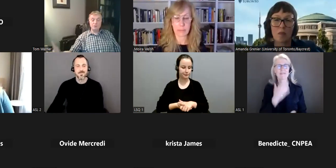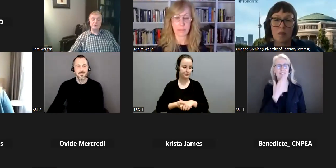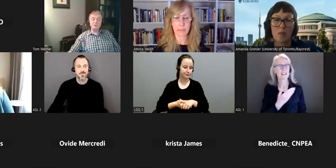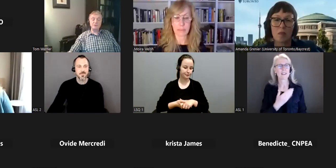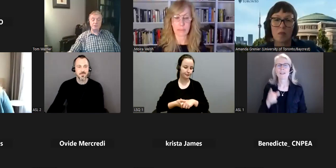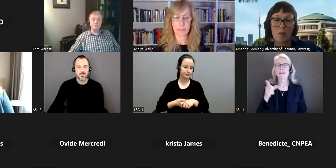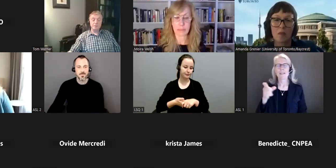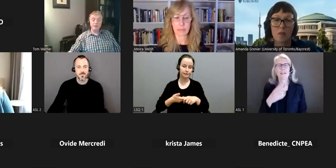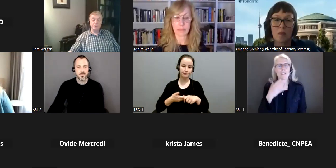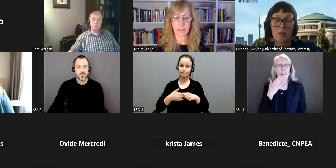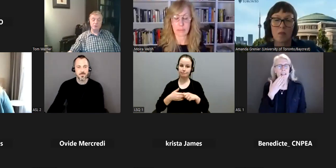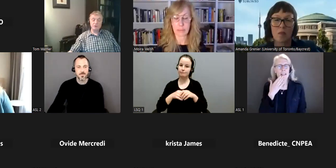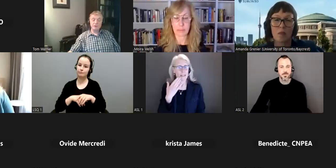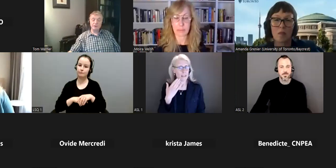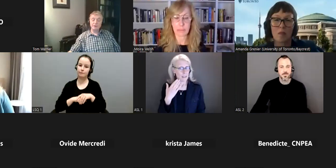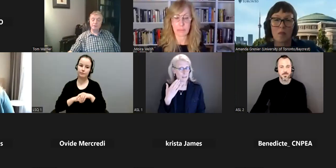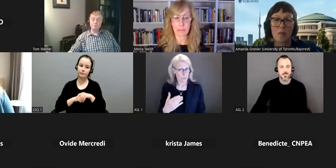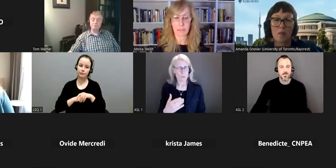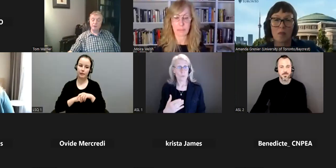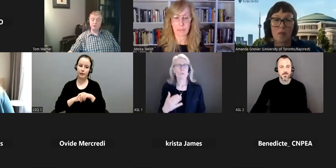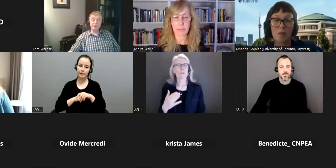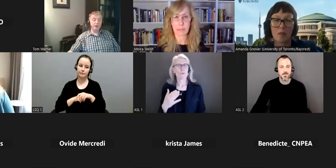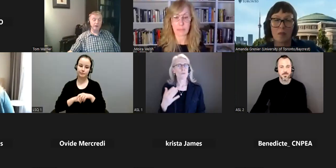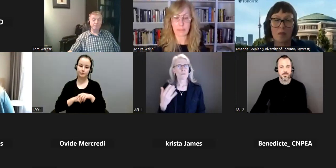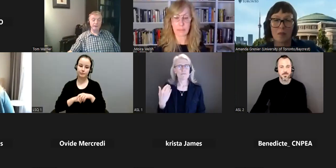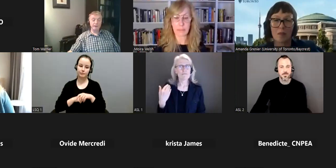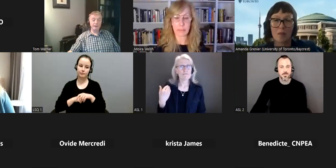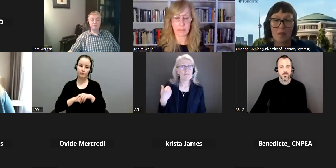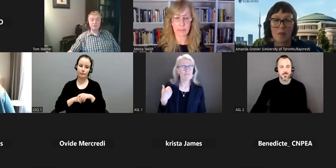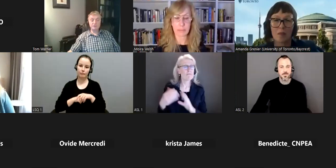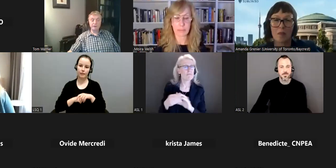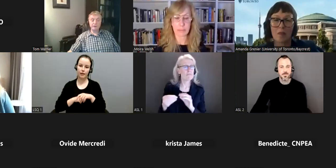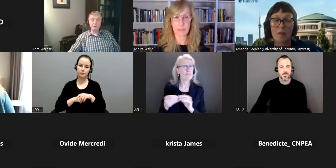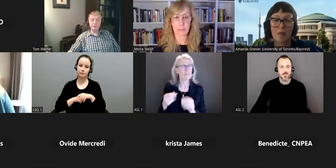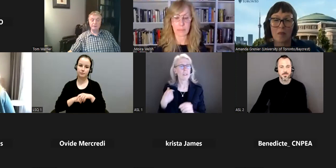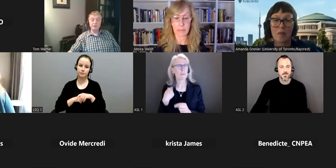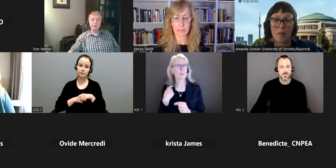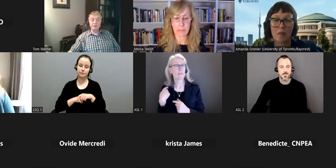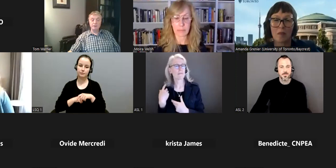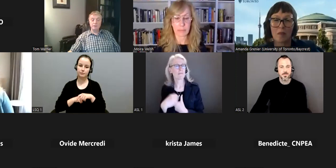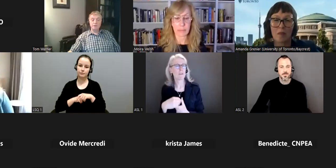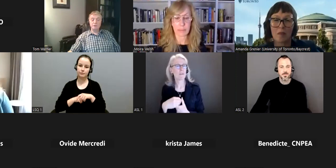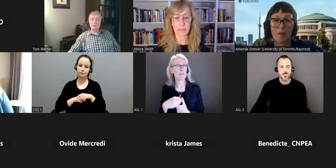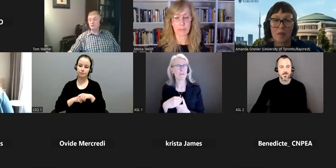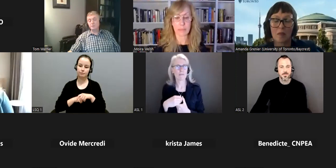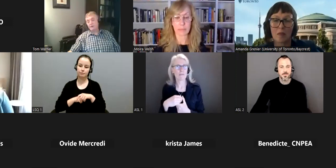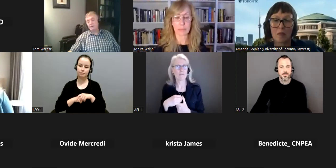As was mentioned, I've been an activist in the